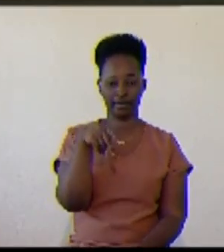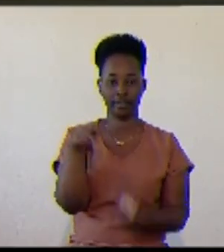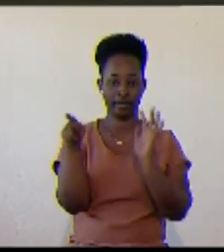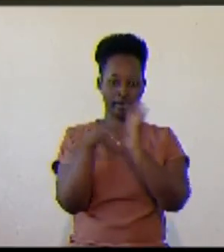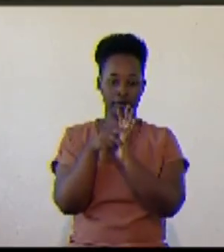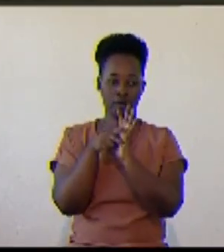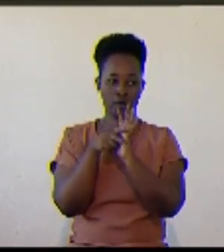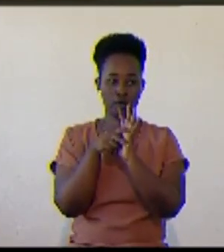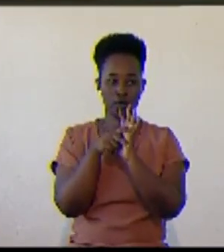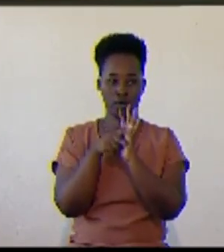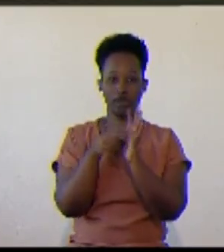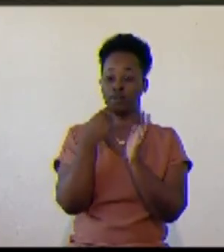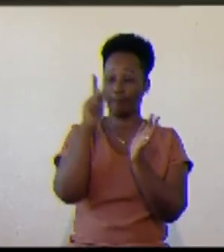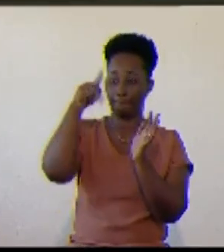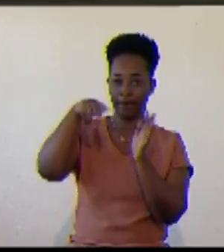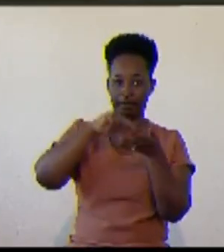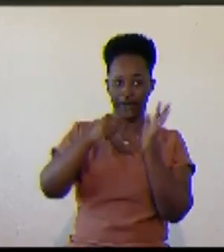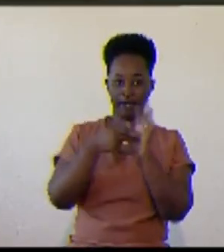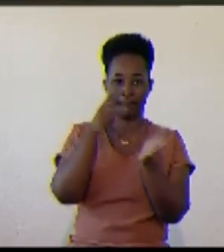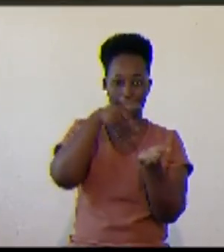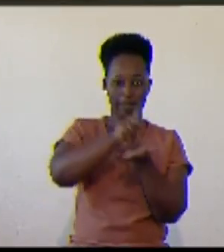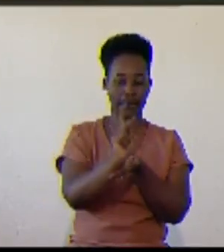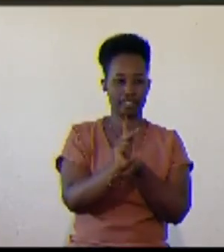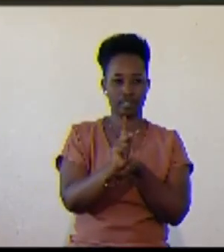P, which stands for price,